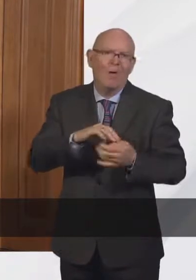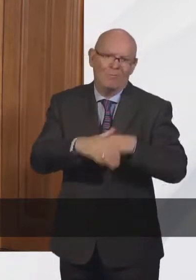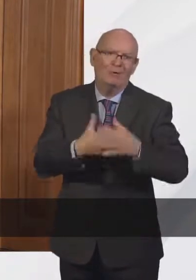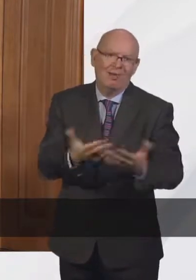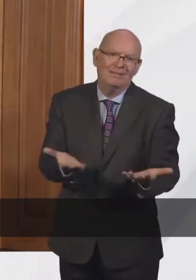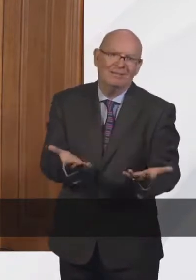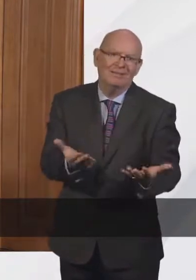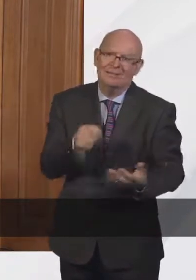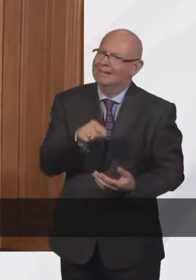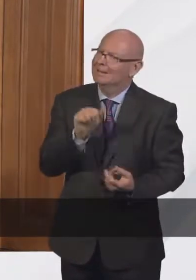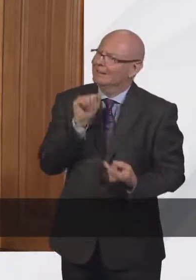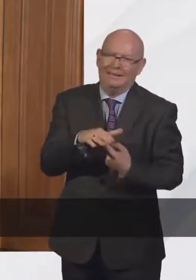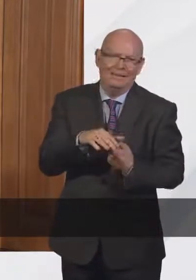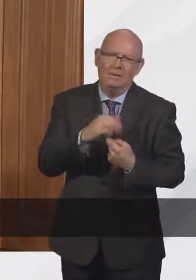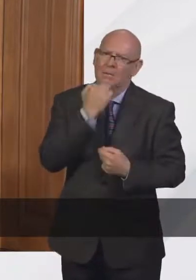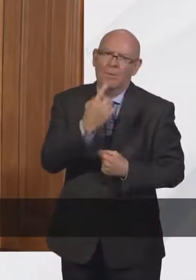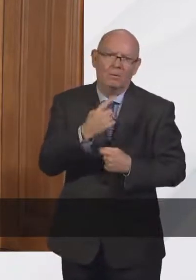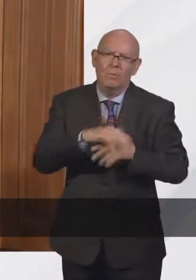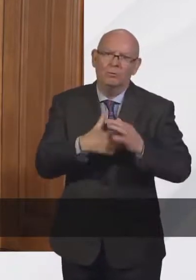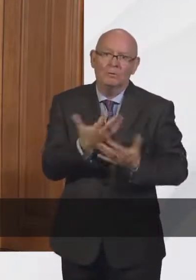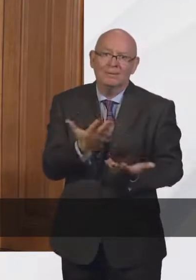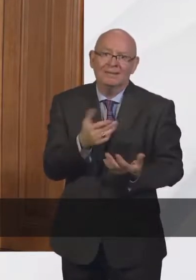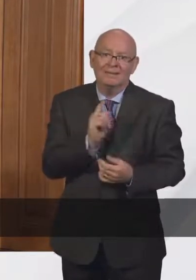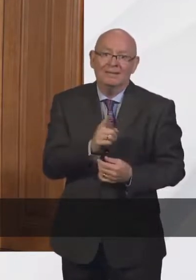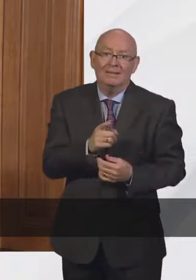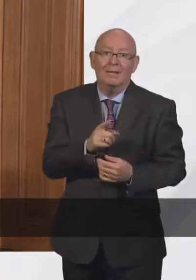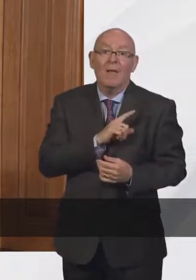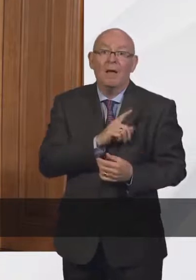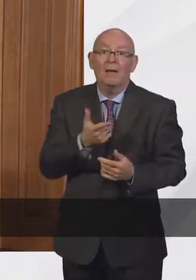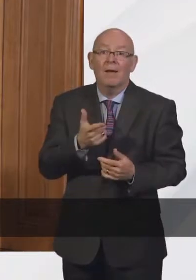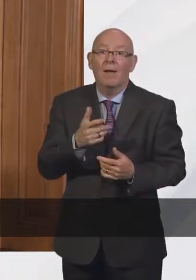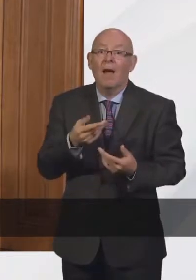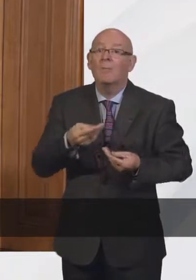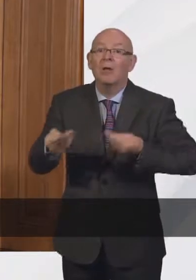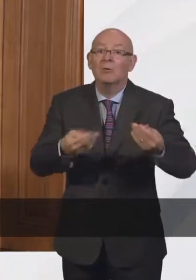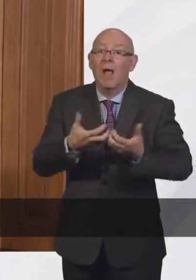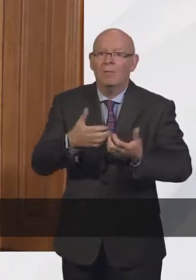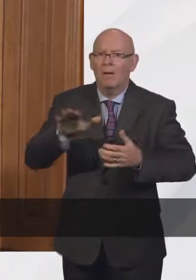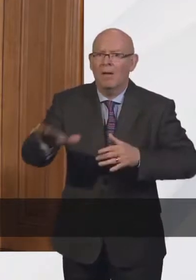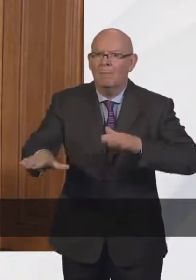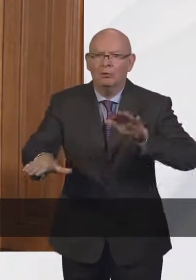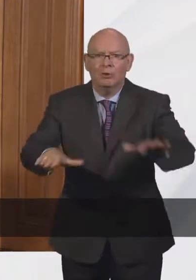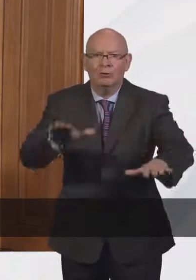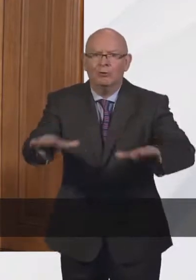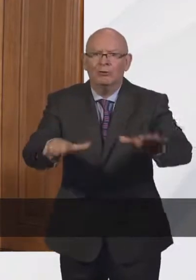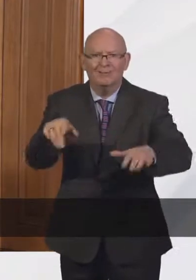shops. But the third group of things that we have to do are things which link households together. And a lot of the changes